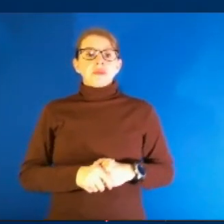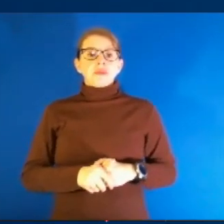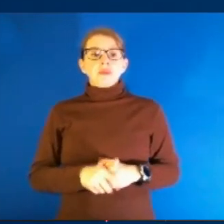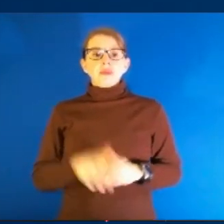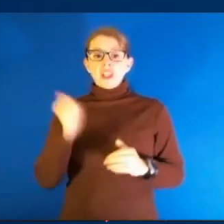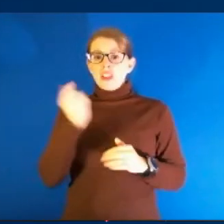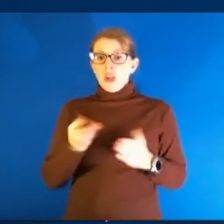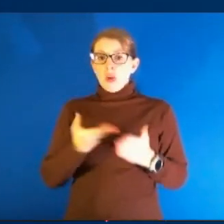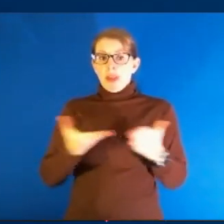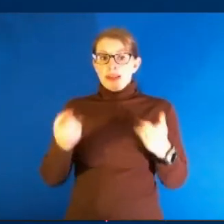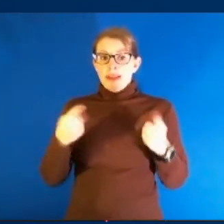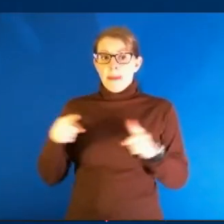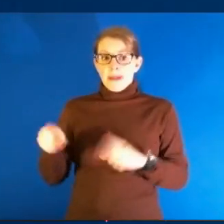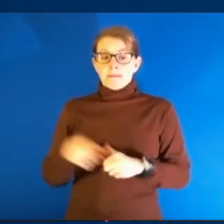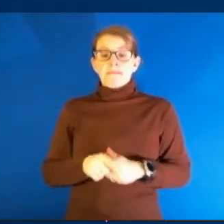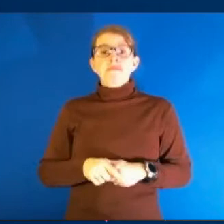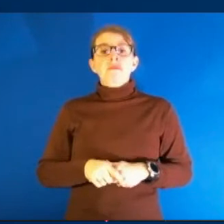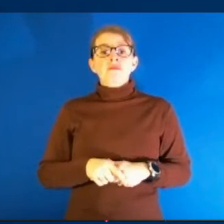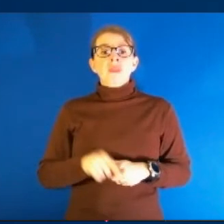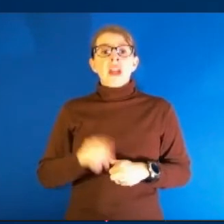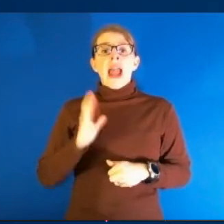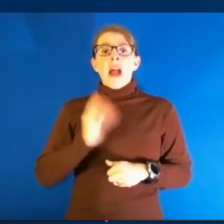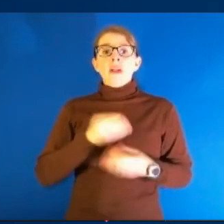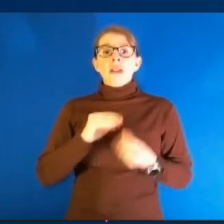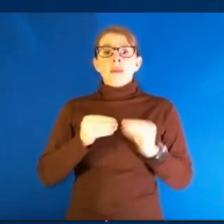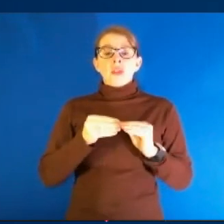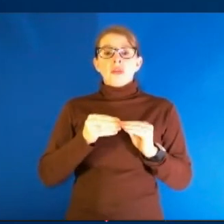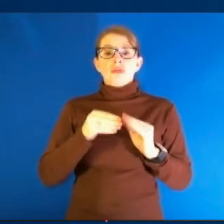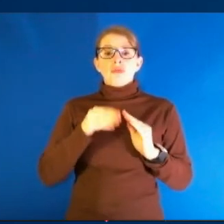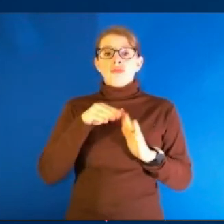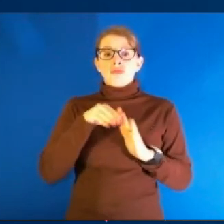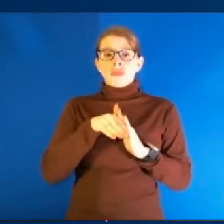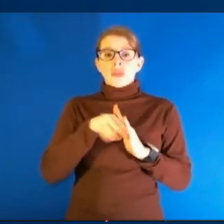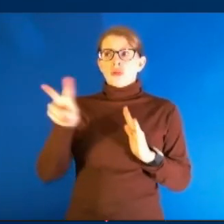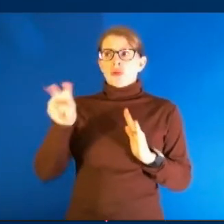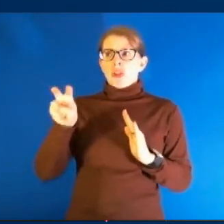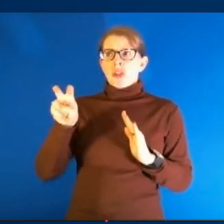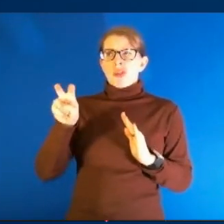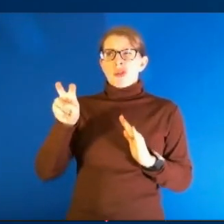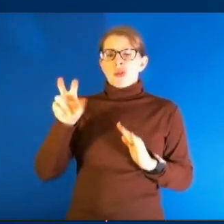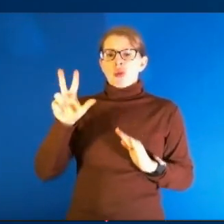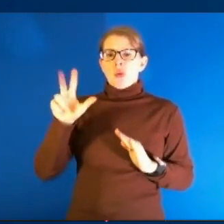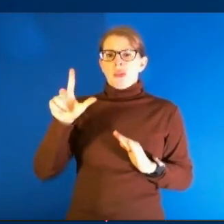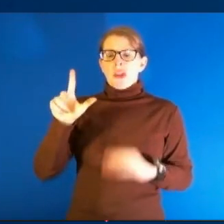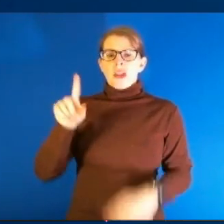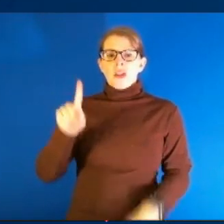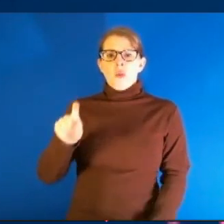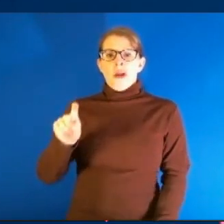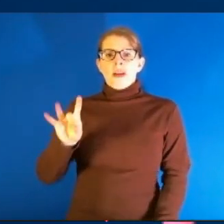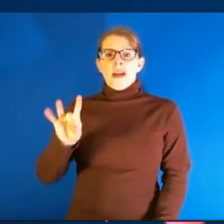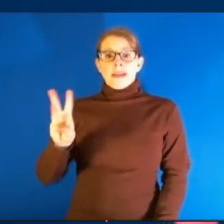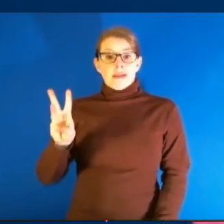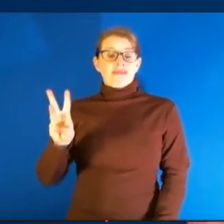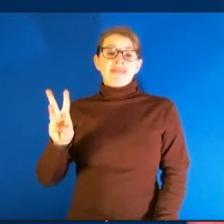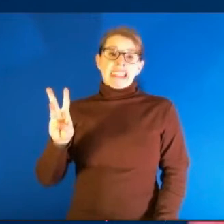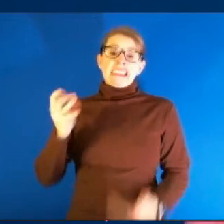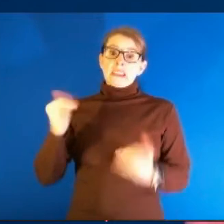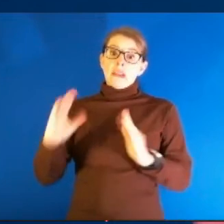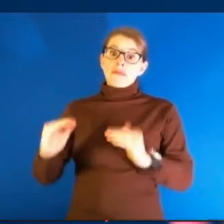So first, our numbers are down from 223, 224 to 186, which is still incredibly high. Remember that